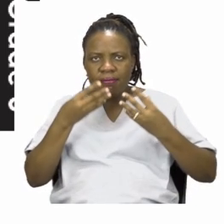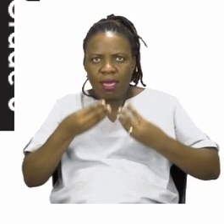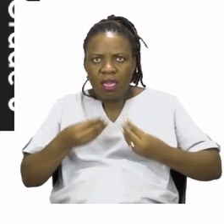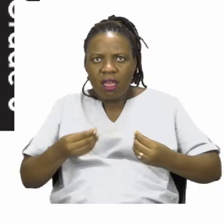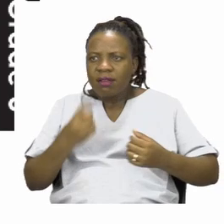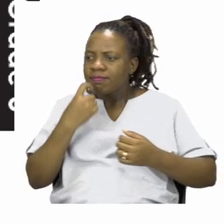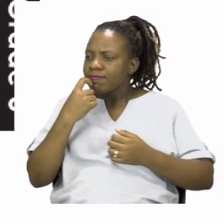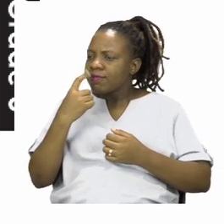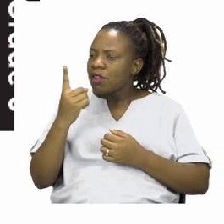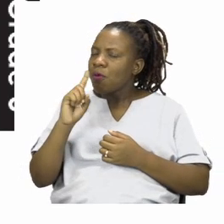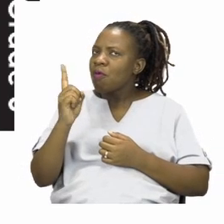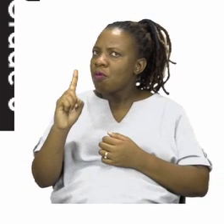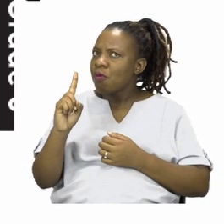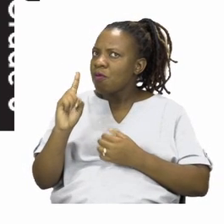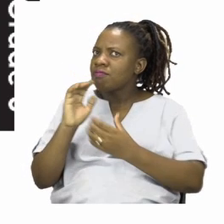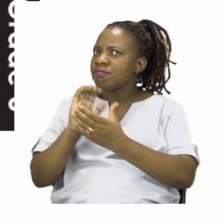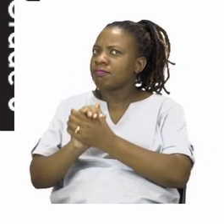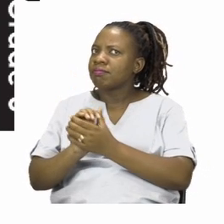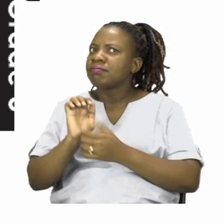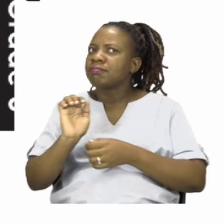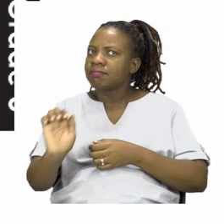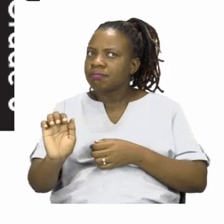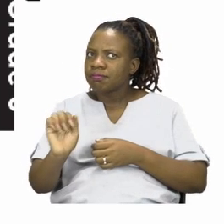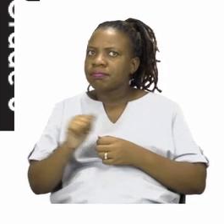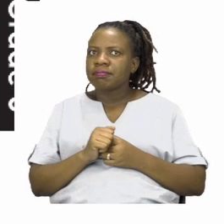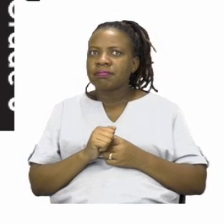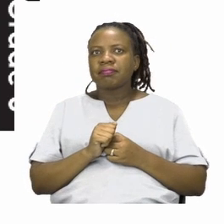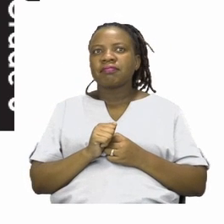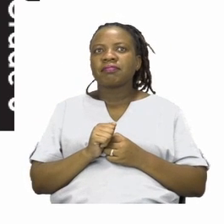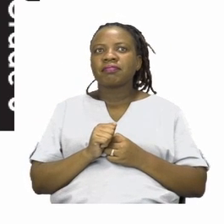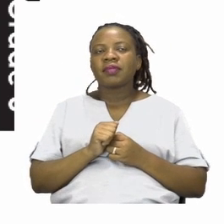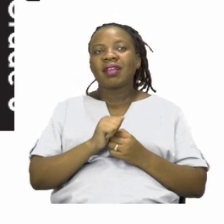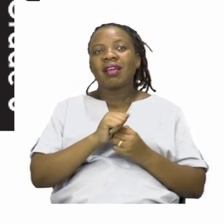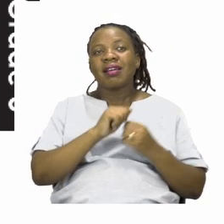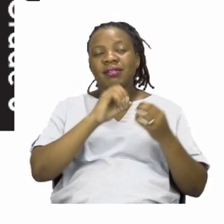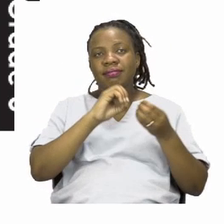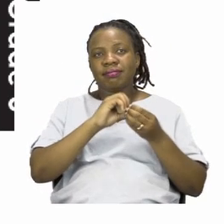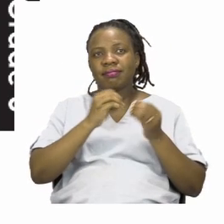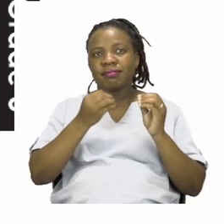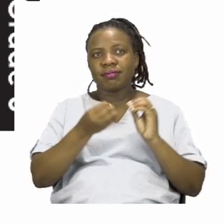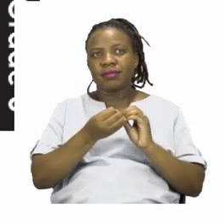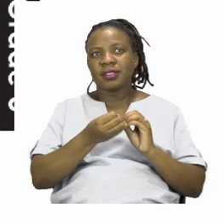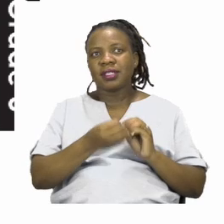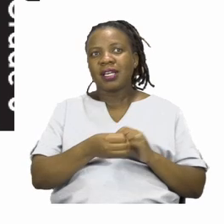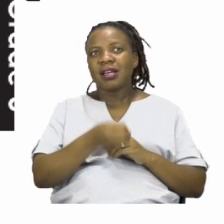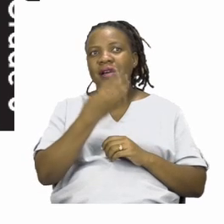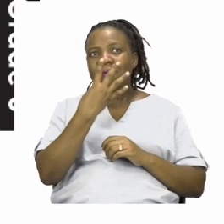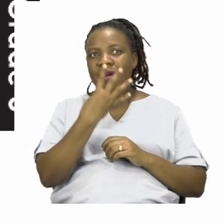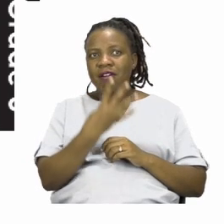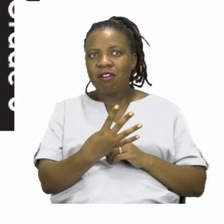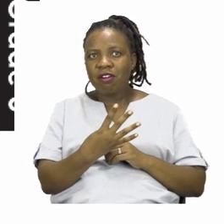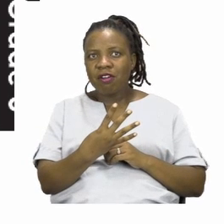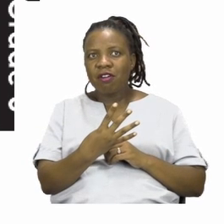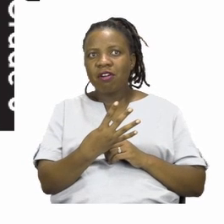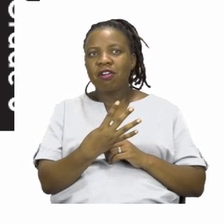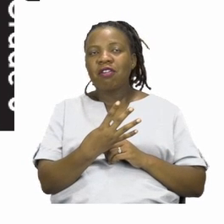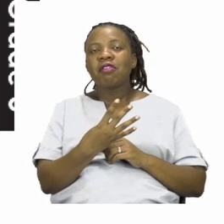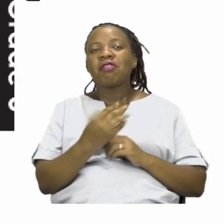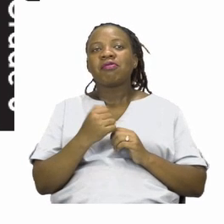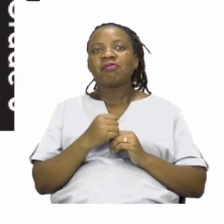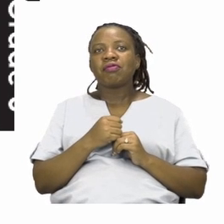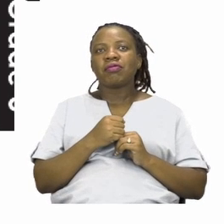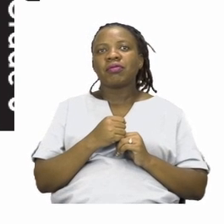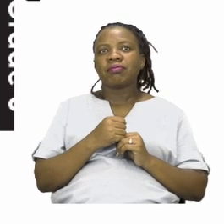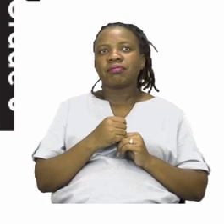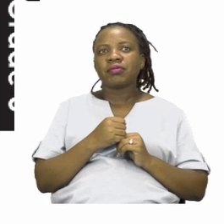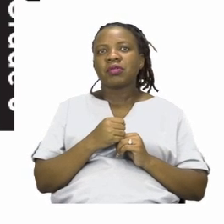number 4, give an adjective to describe Frosty's soul. Now, boys